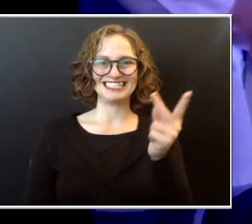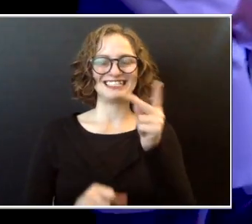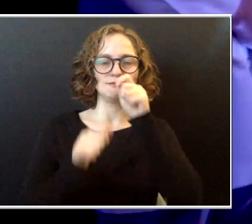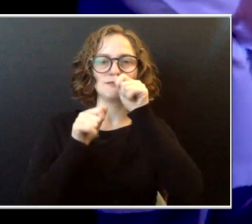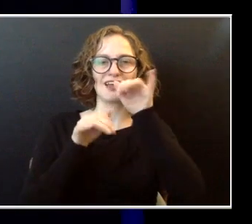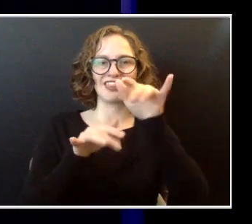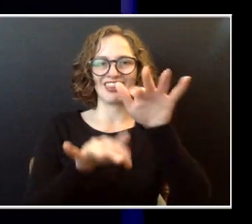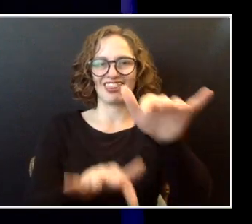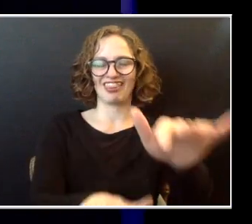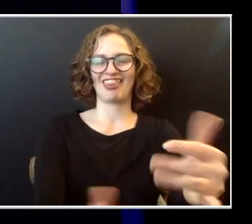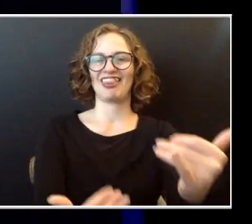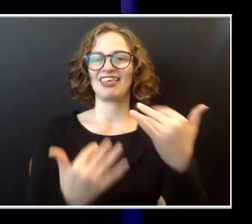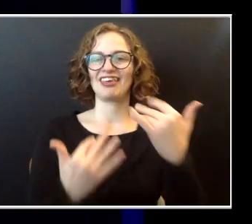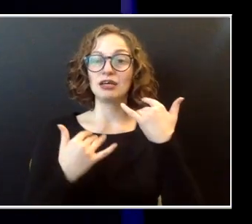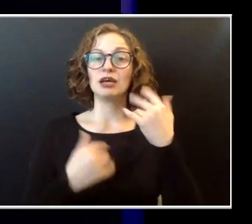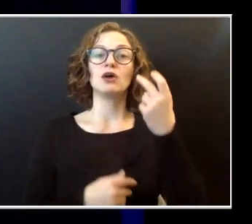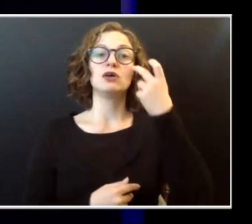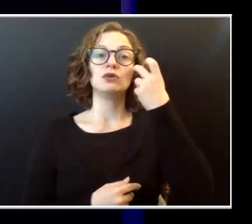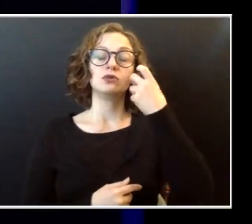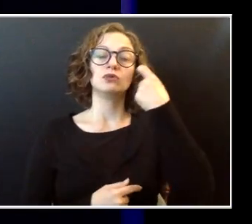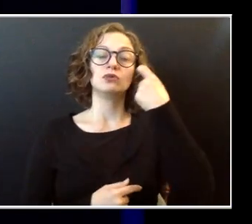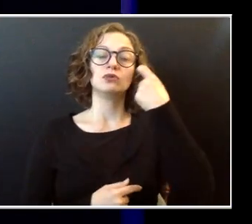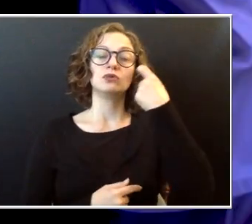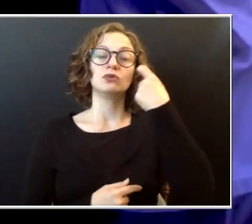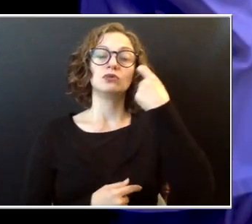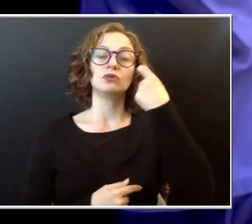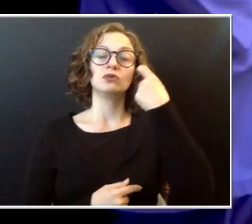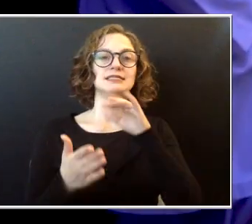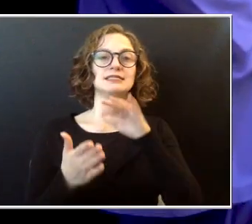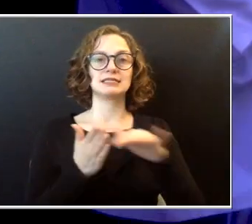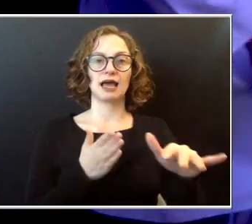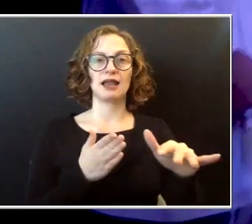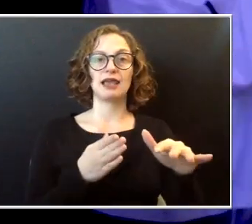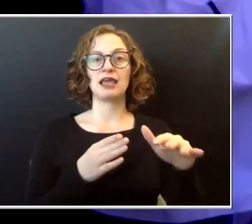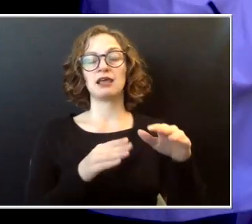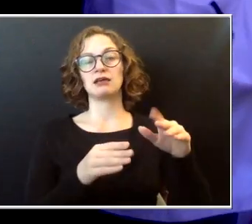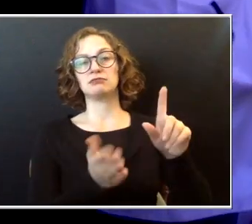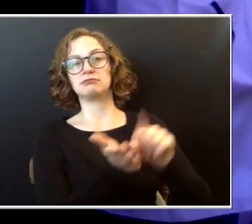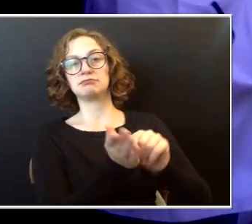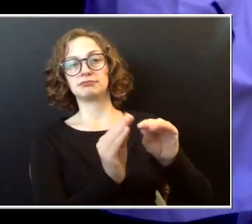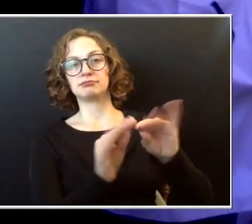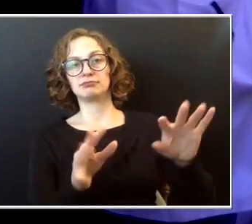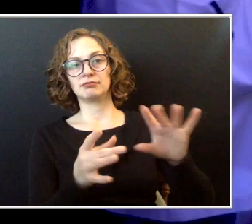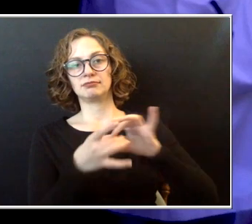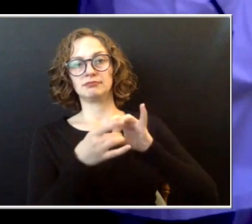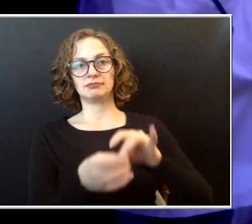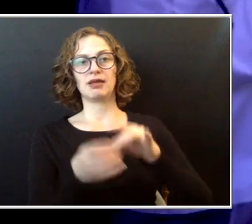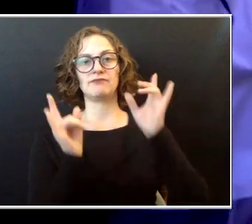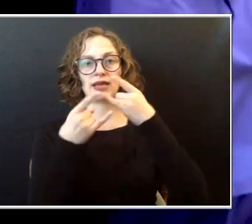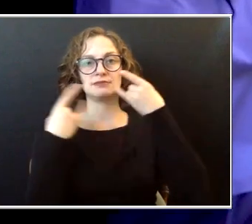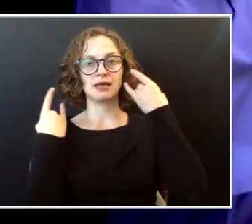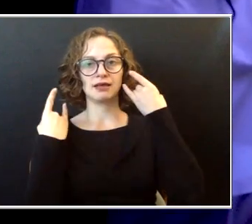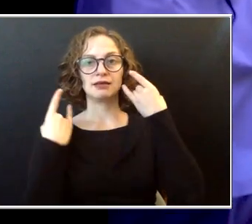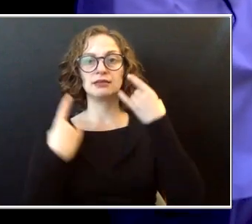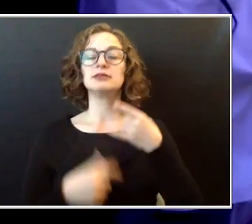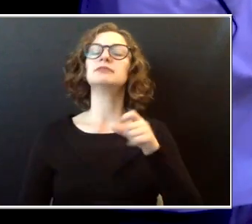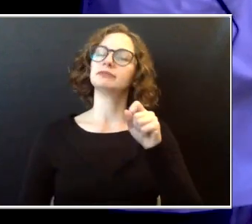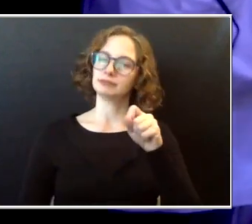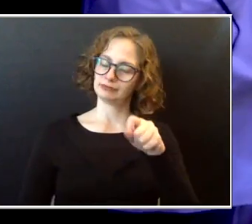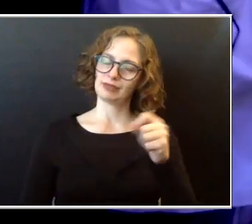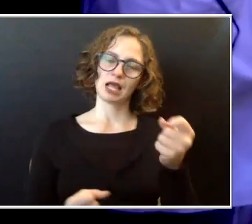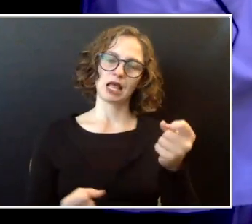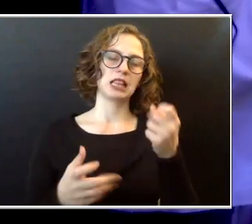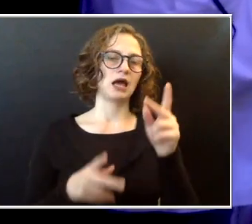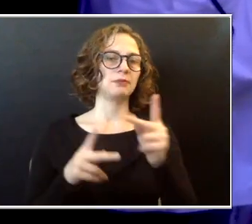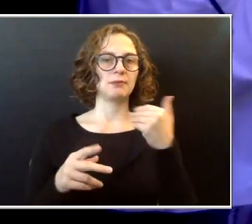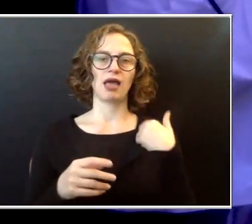face masking studies from the pandemic. Talk to us about that. And we know there's a lot of popular opinion out there for one reason or another saying masking doesn't